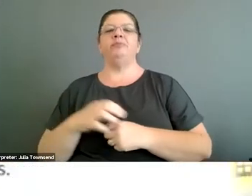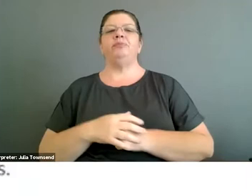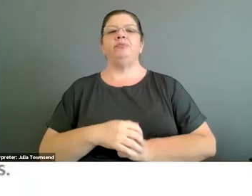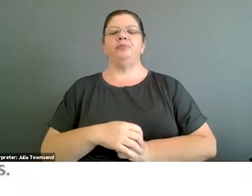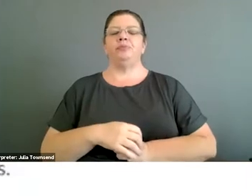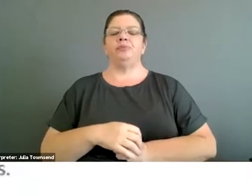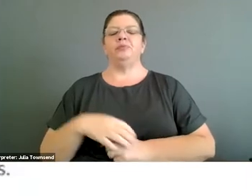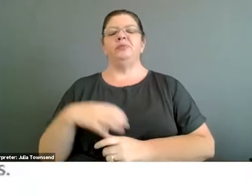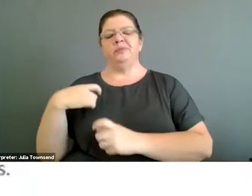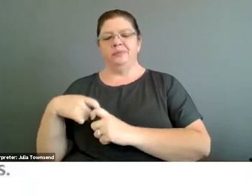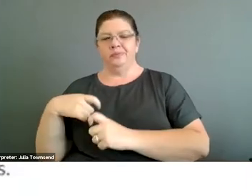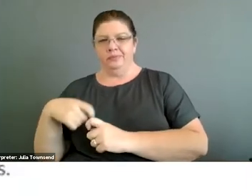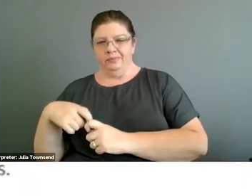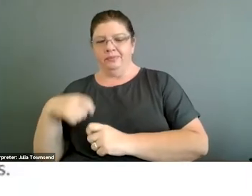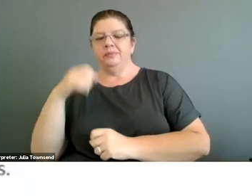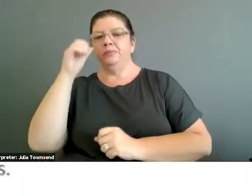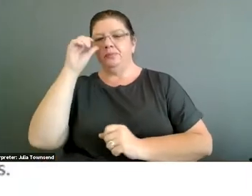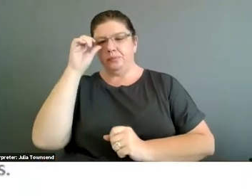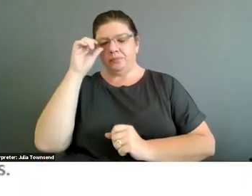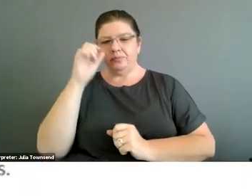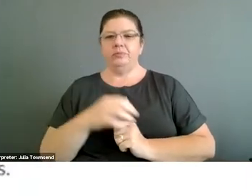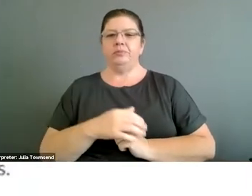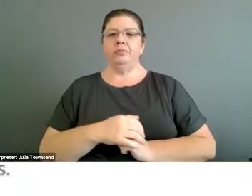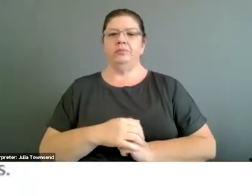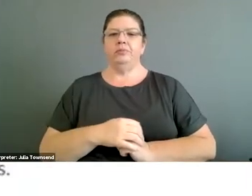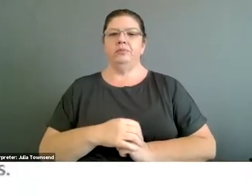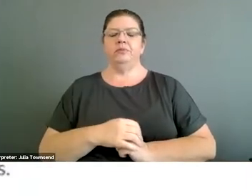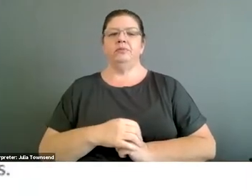dar este anuncio sobre la interpretación en inglés y en español.